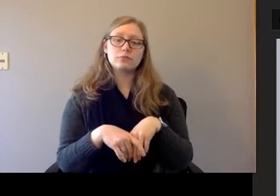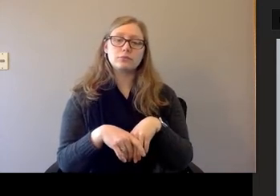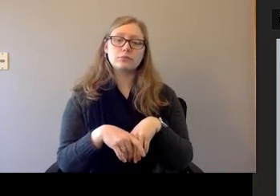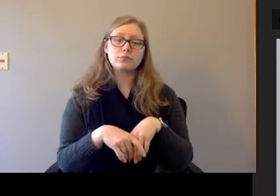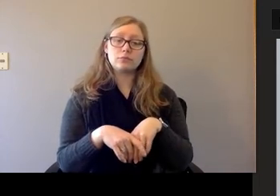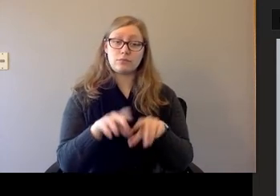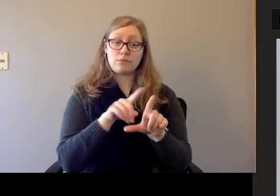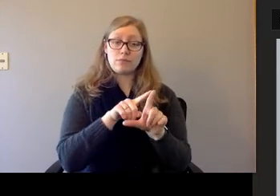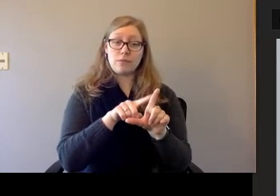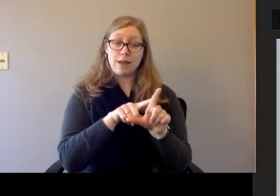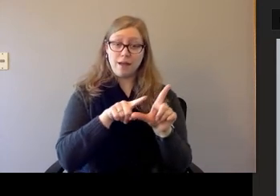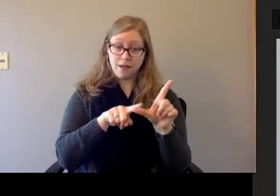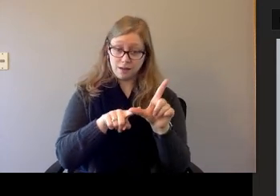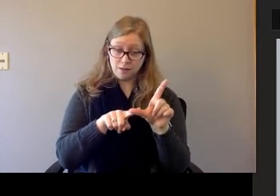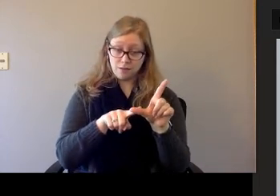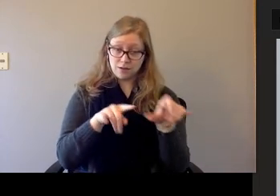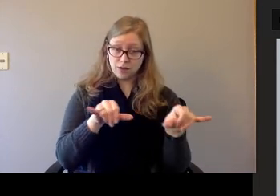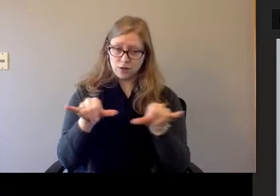angles